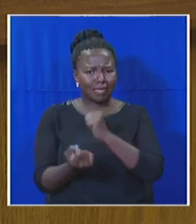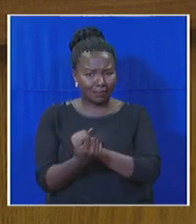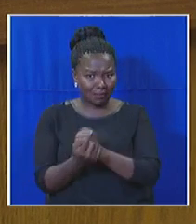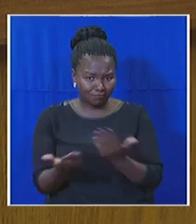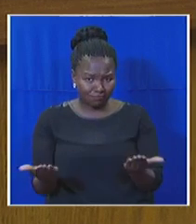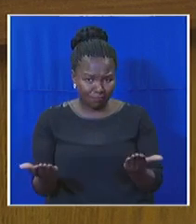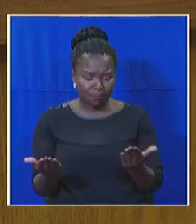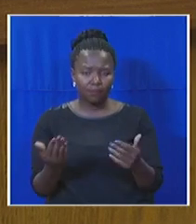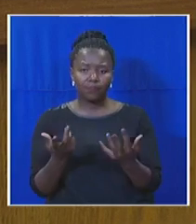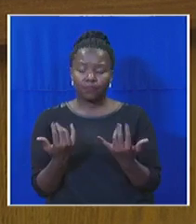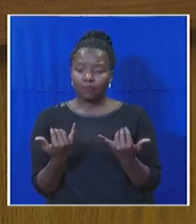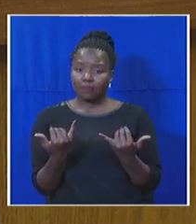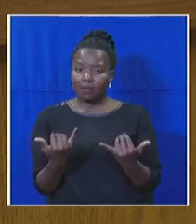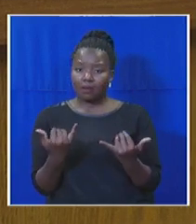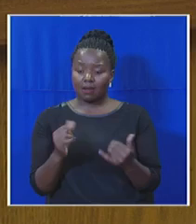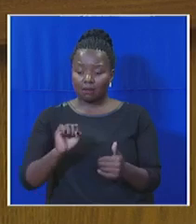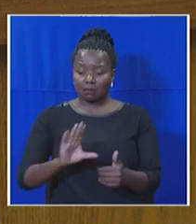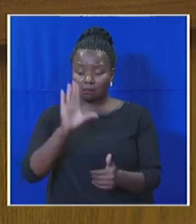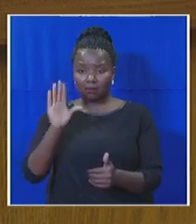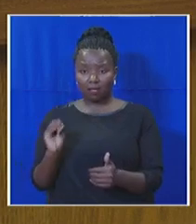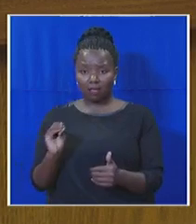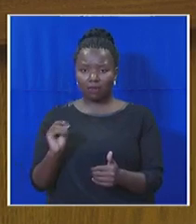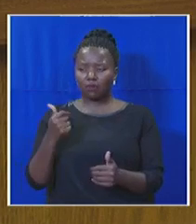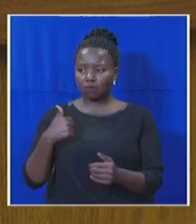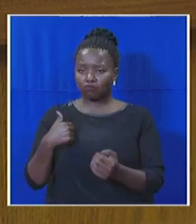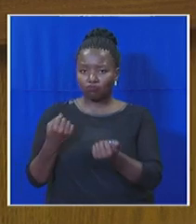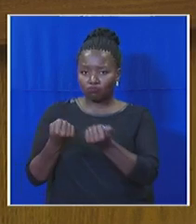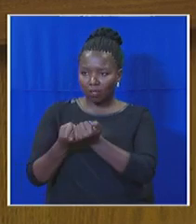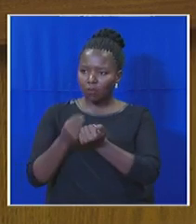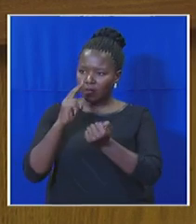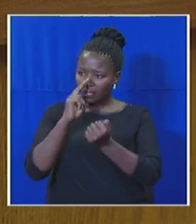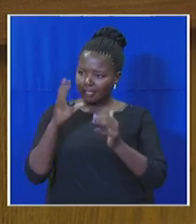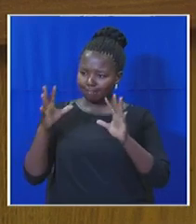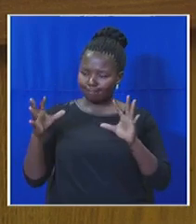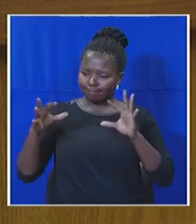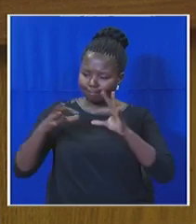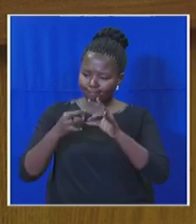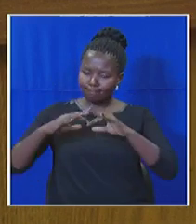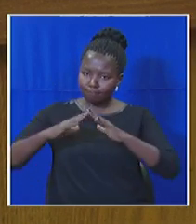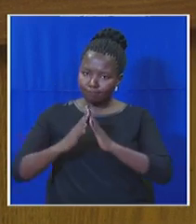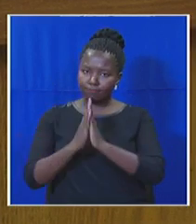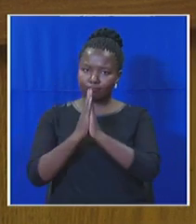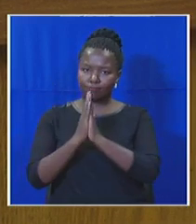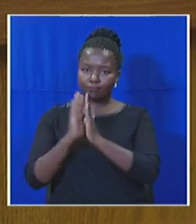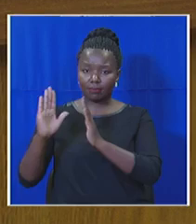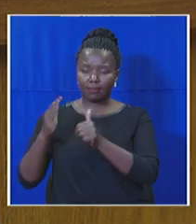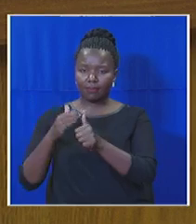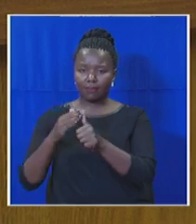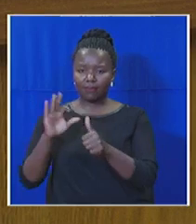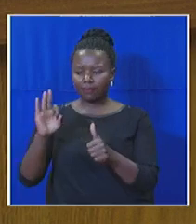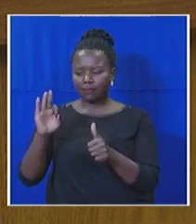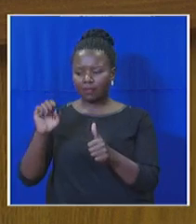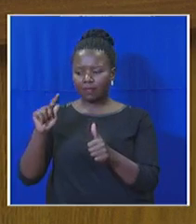doing, South Africa supports reconciliation between Fatah